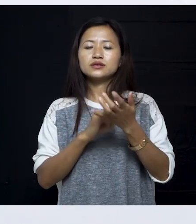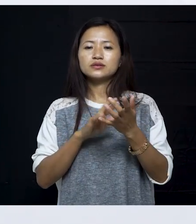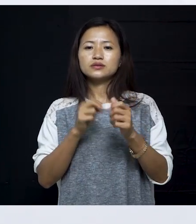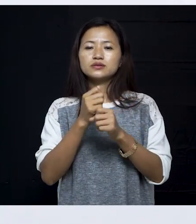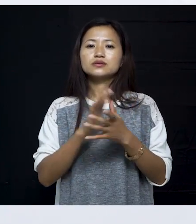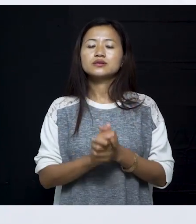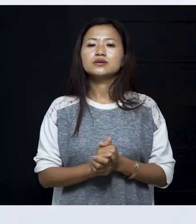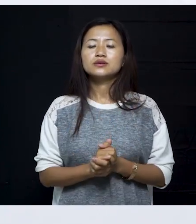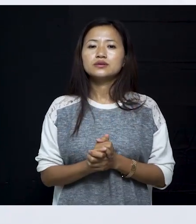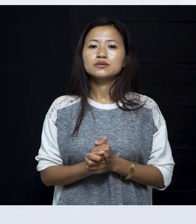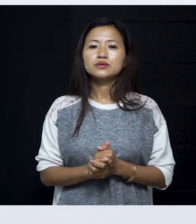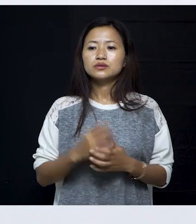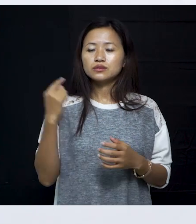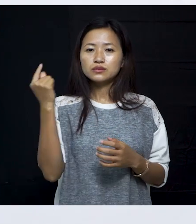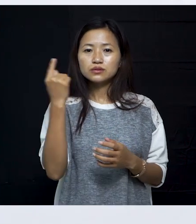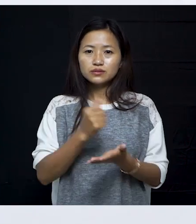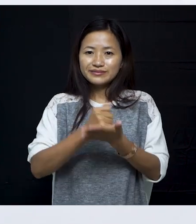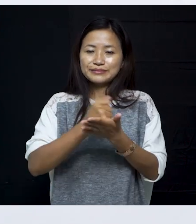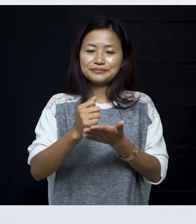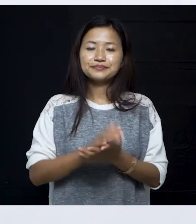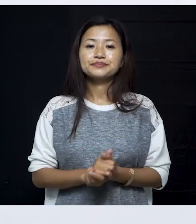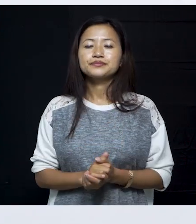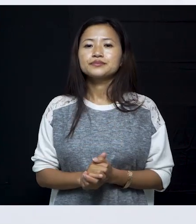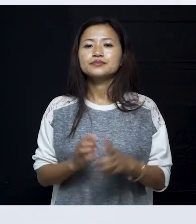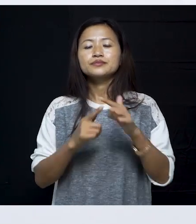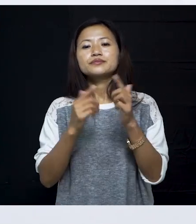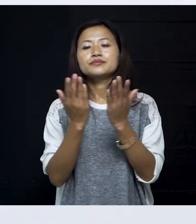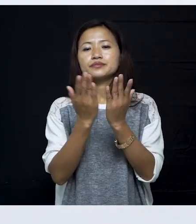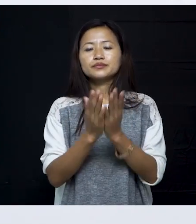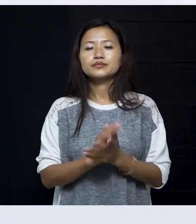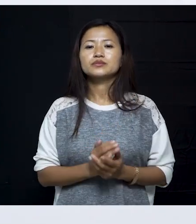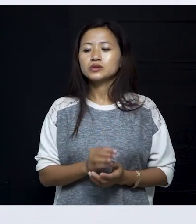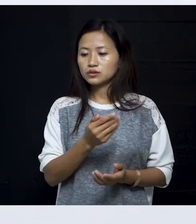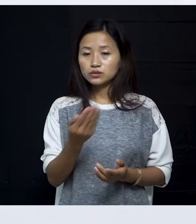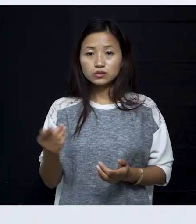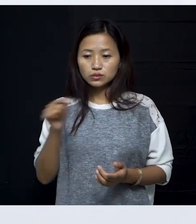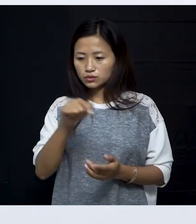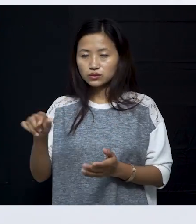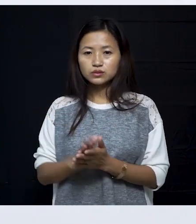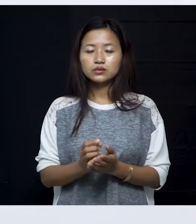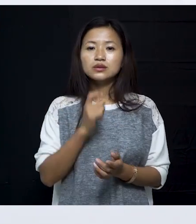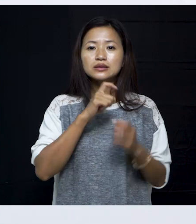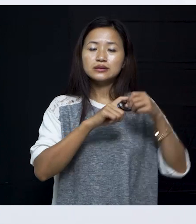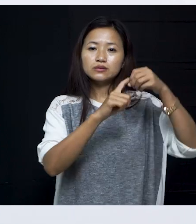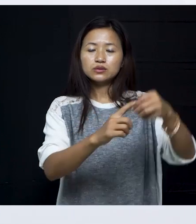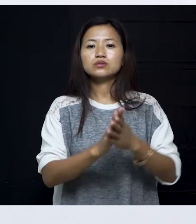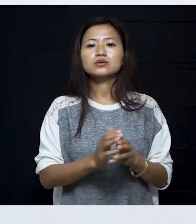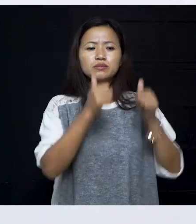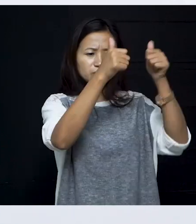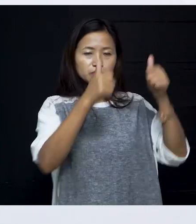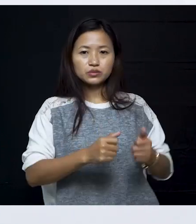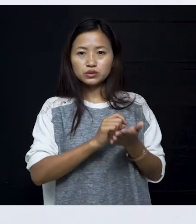to use your practice, in fact, use your textbook and practice those questions that has to do with poster writing.